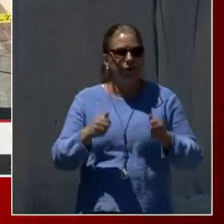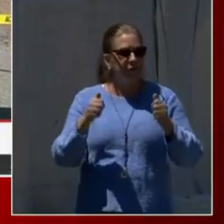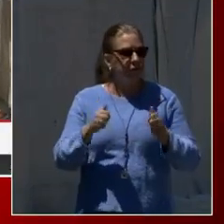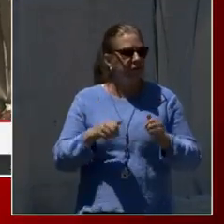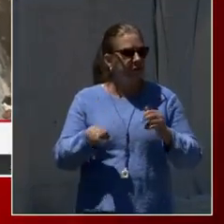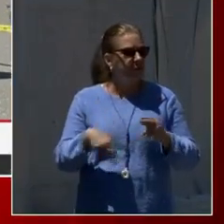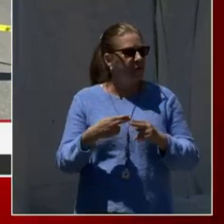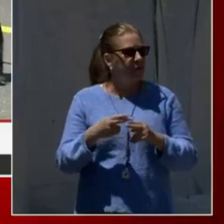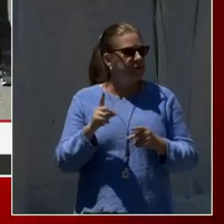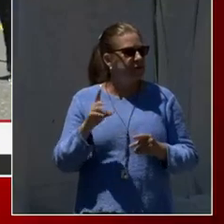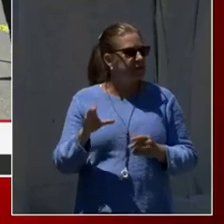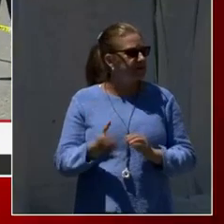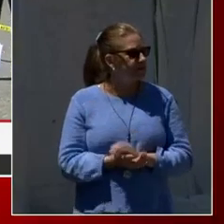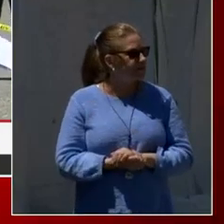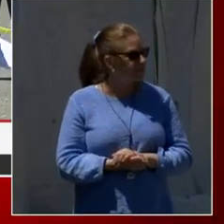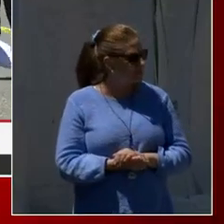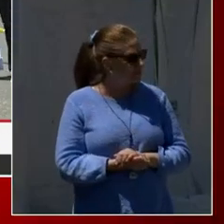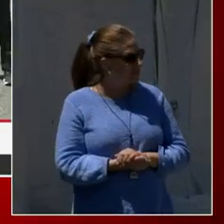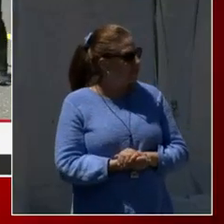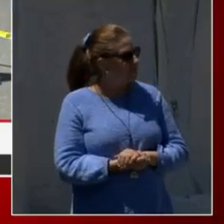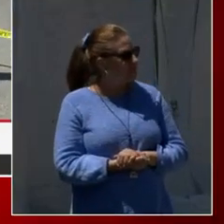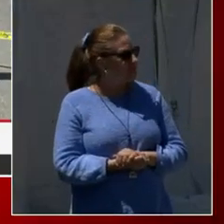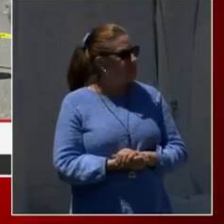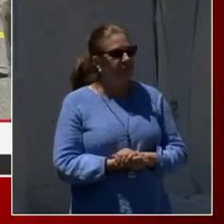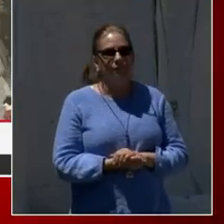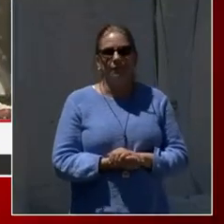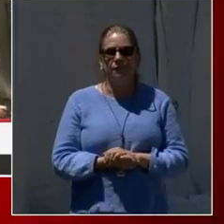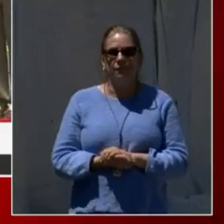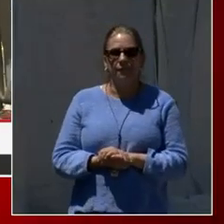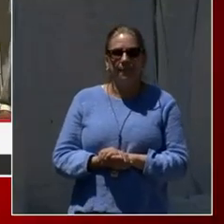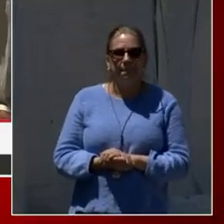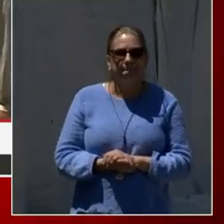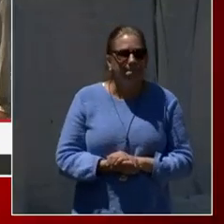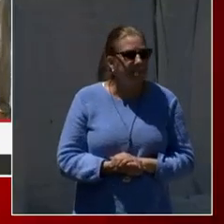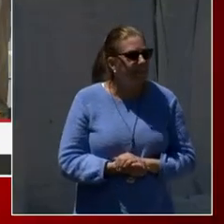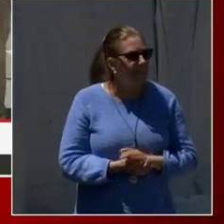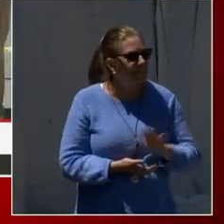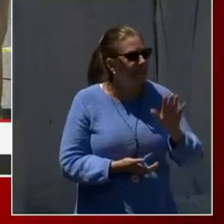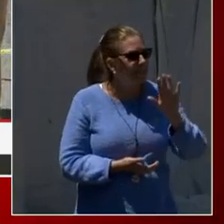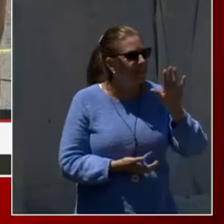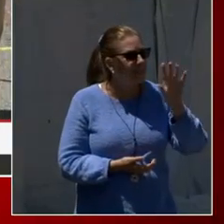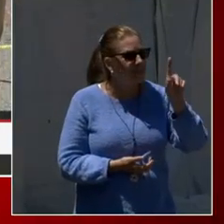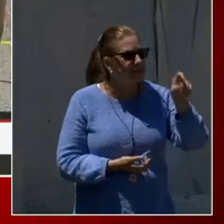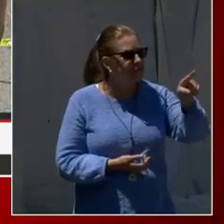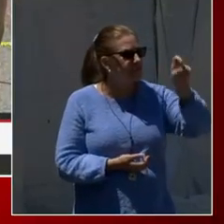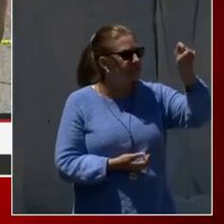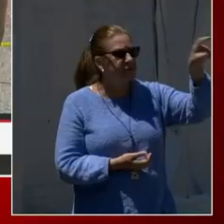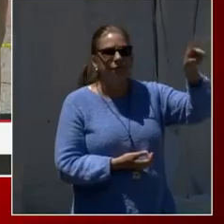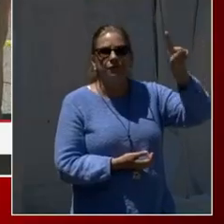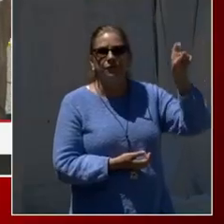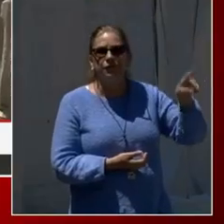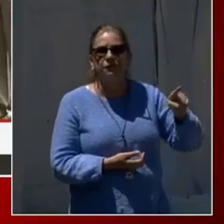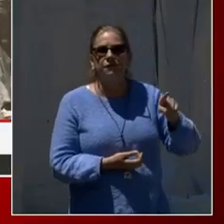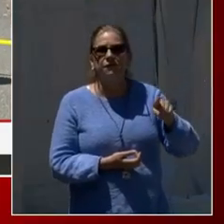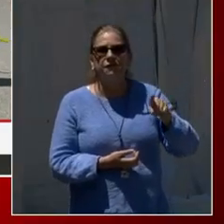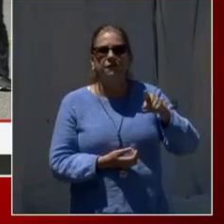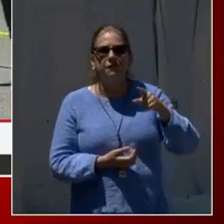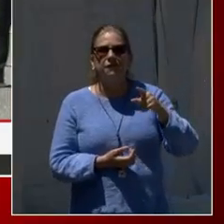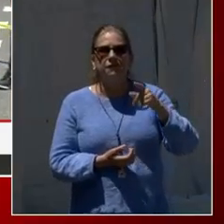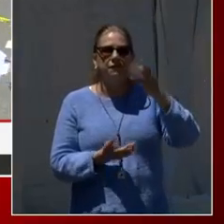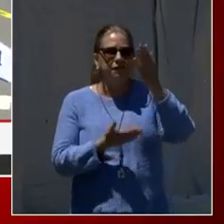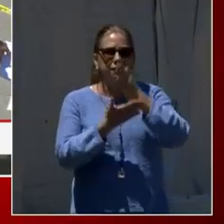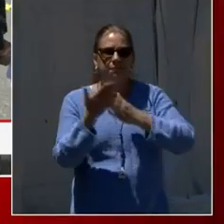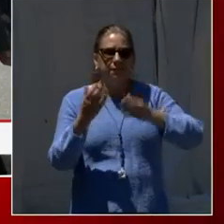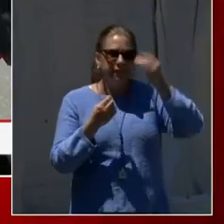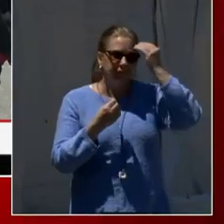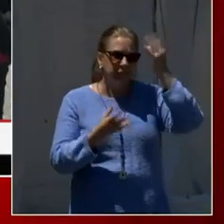And then more broadly, what's your strategy in responding to online disinformation that can inflame conditions on the ground? I'm